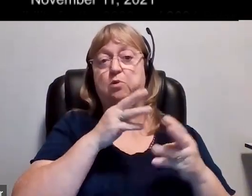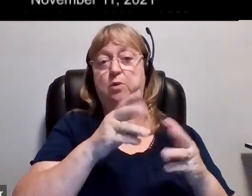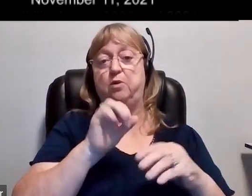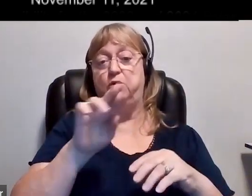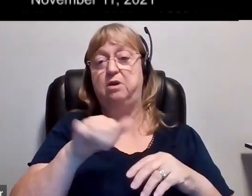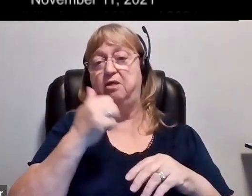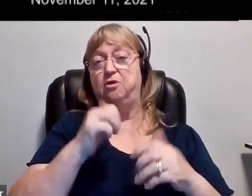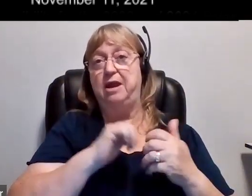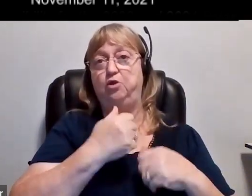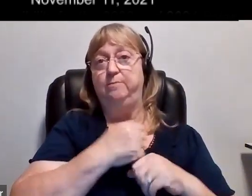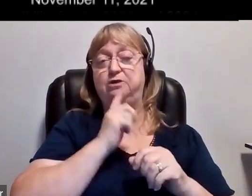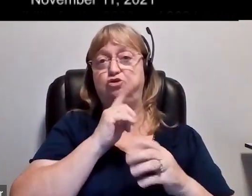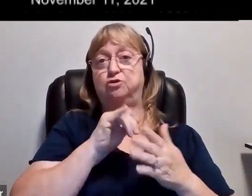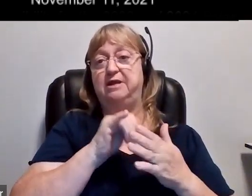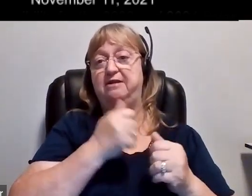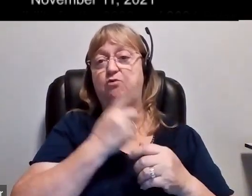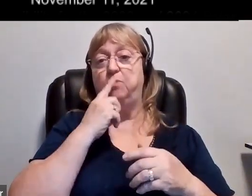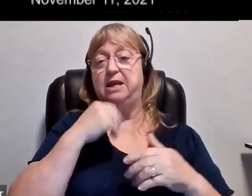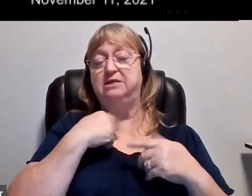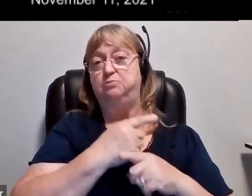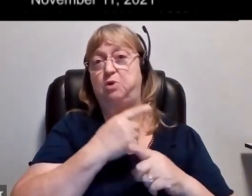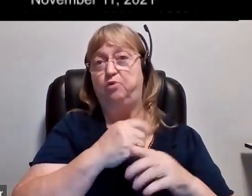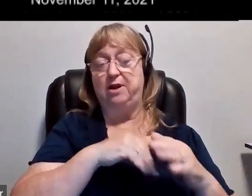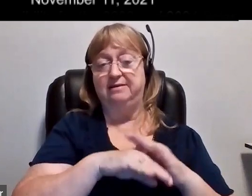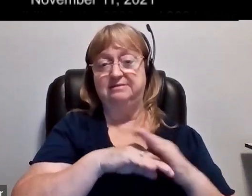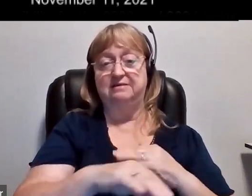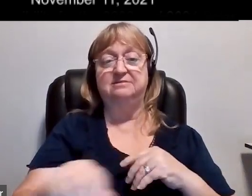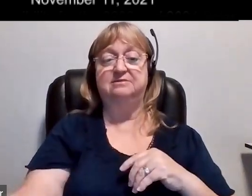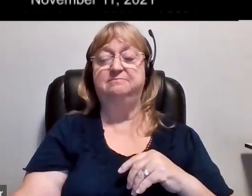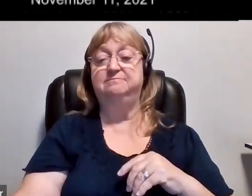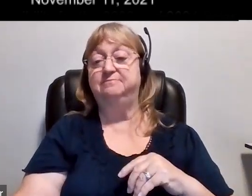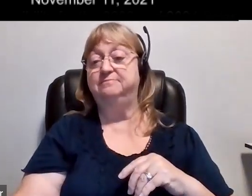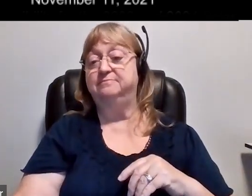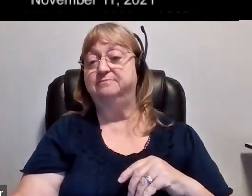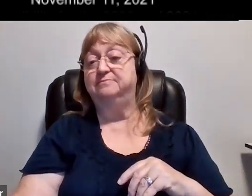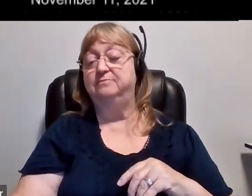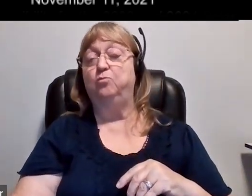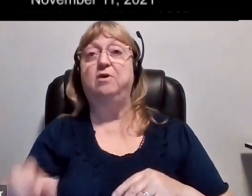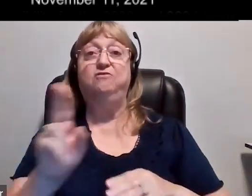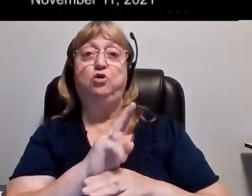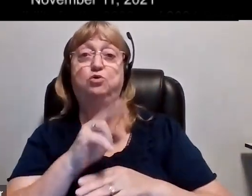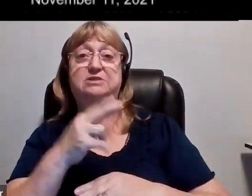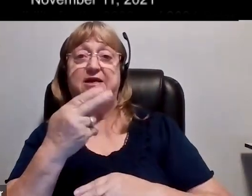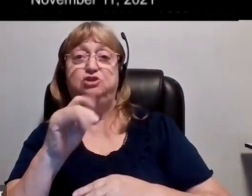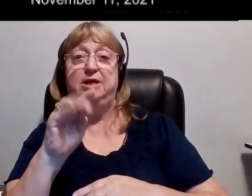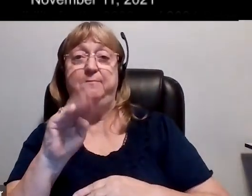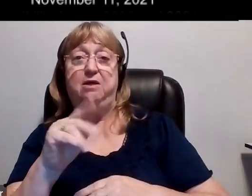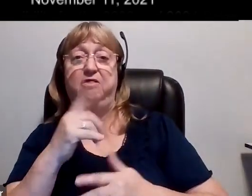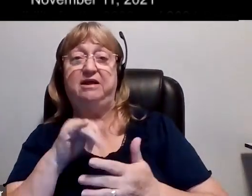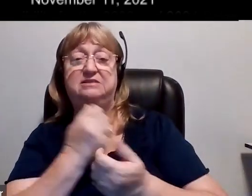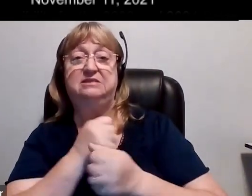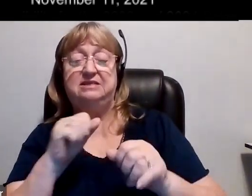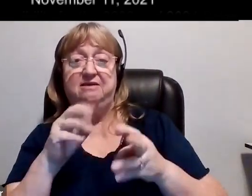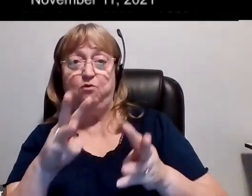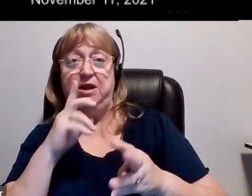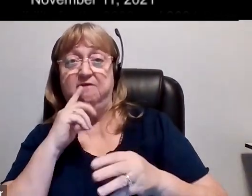how do you make sure that everyone gets proper access? Well, if you use HTML, that's a pretty safe way to go, as long as you use the